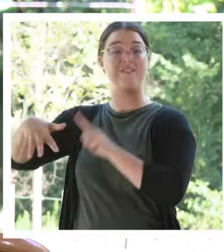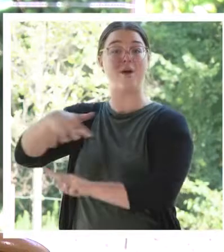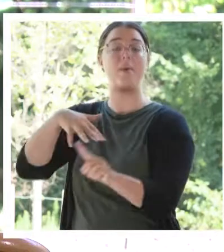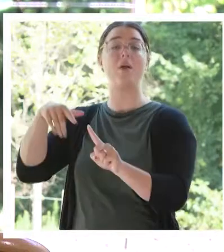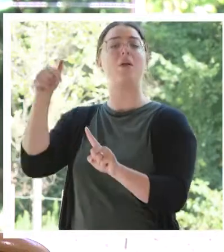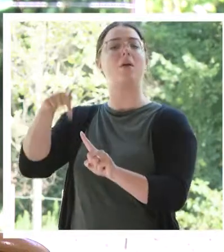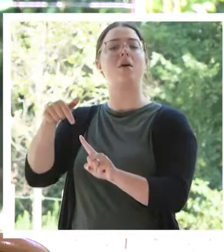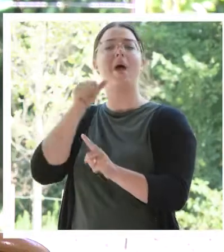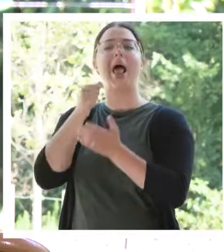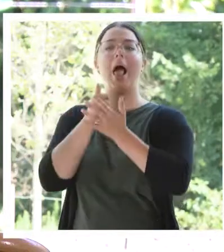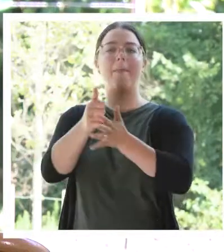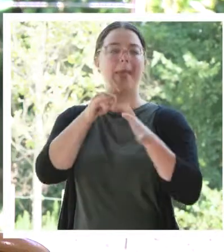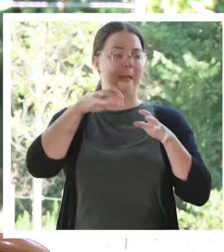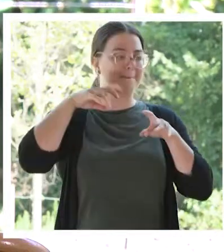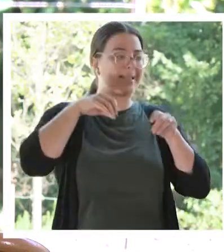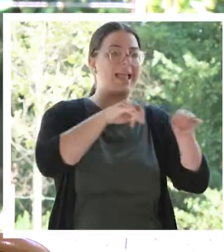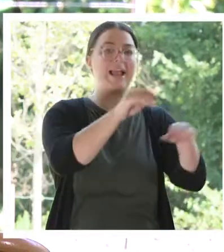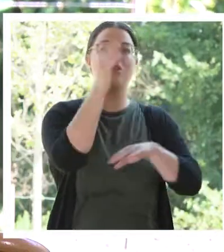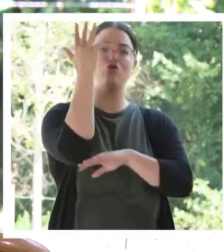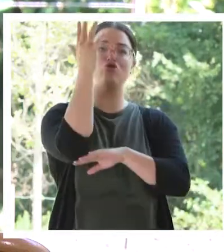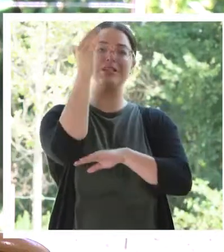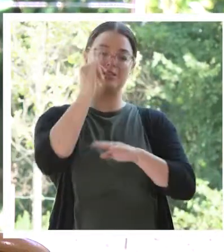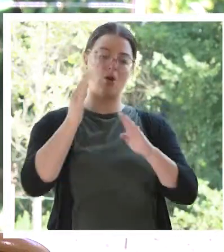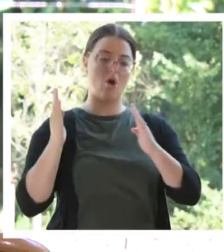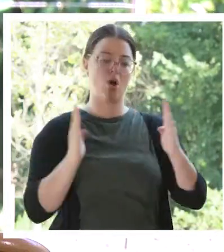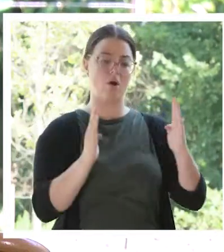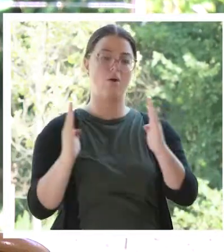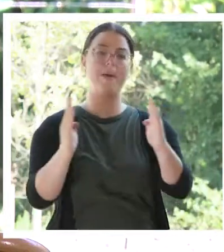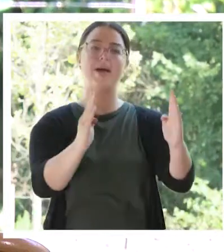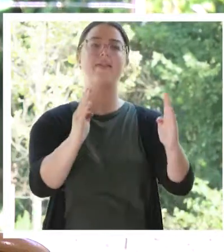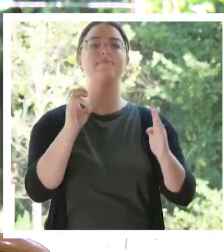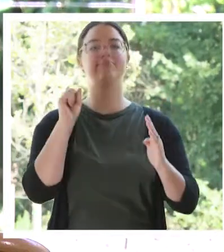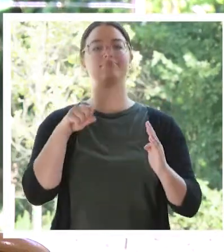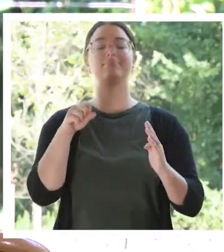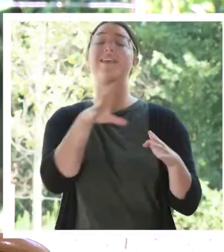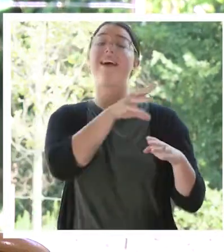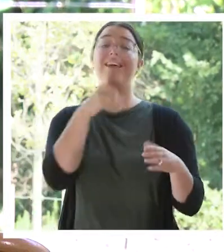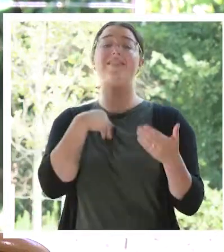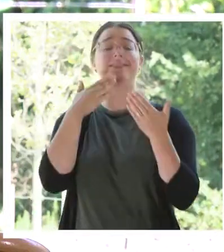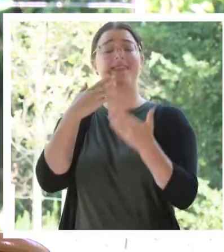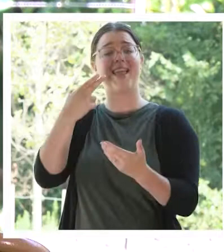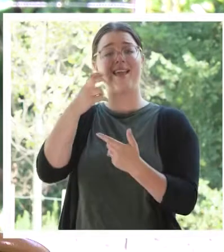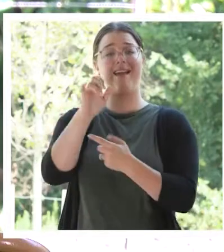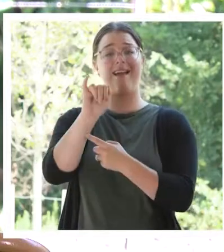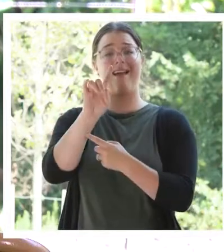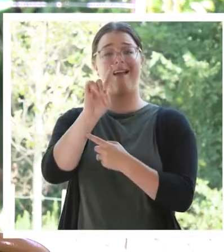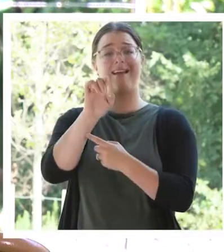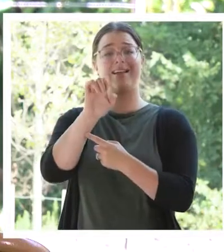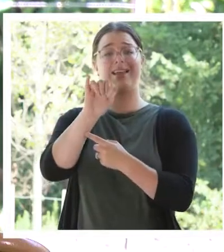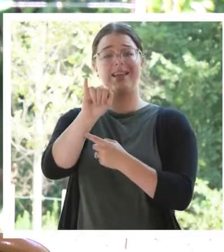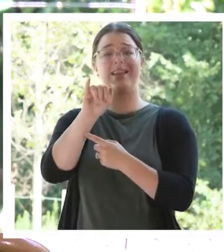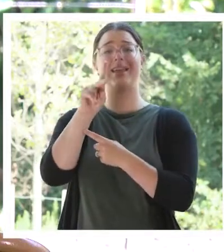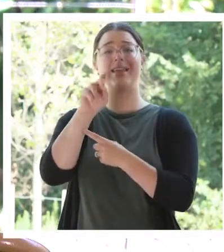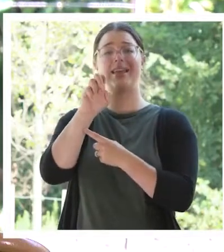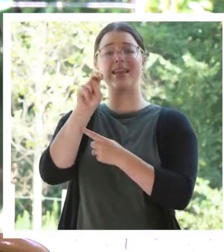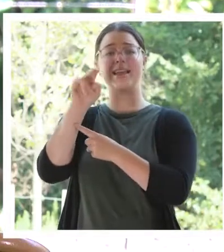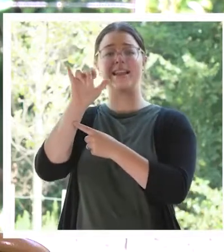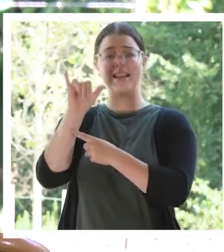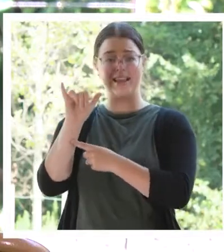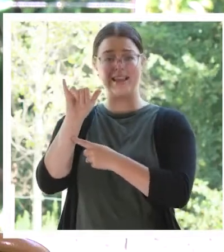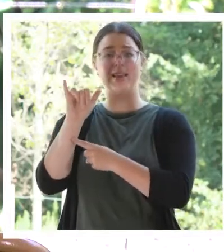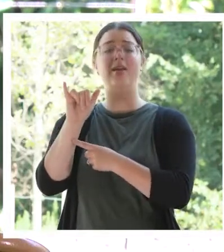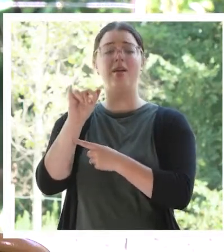replanting of trees that line the pathway. I also want to thank Heidi Keeney and Vivian Laxton from my office, who were